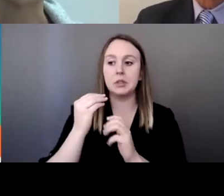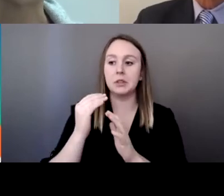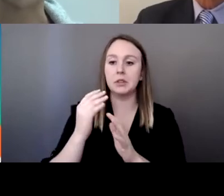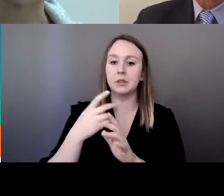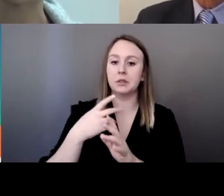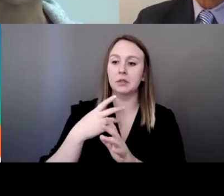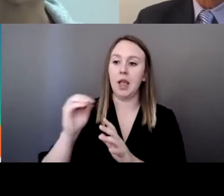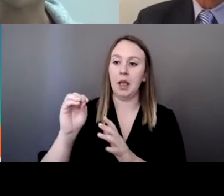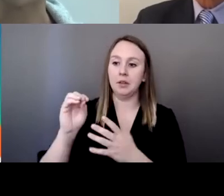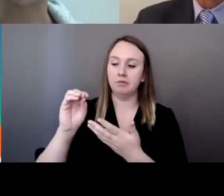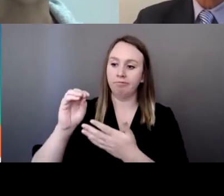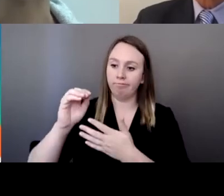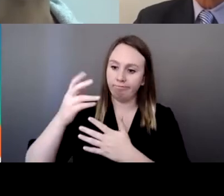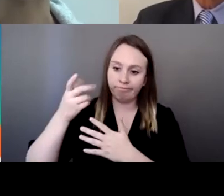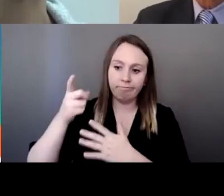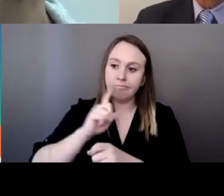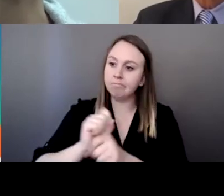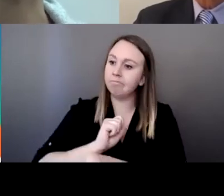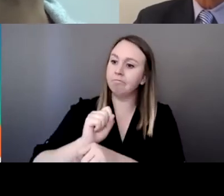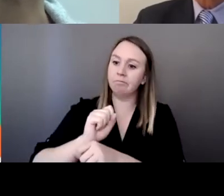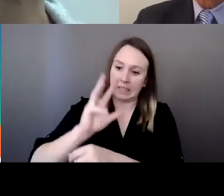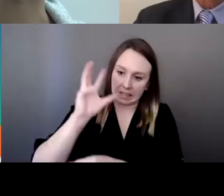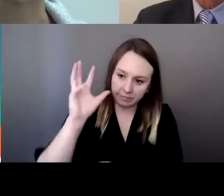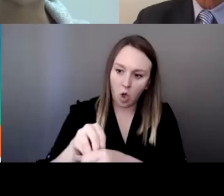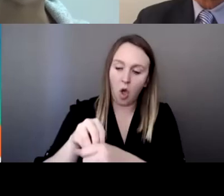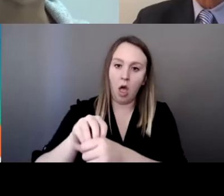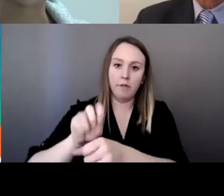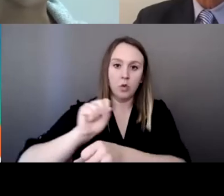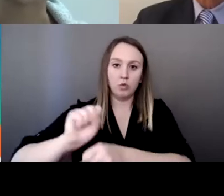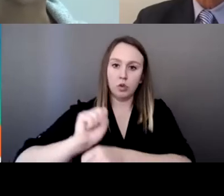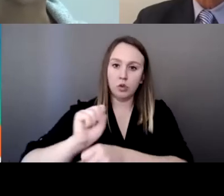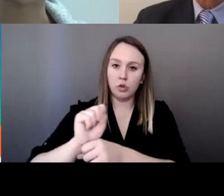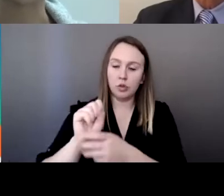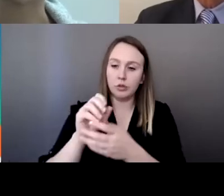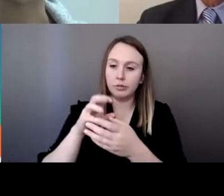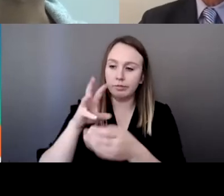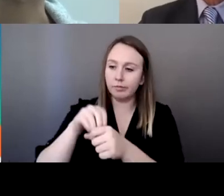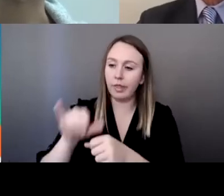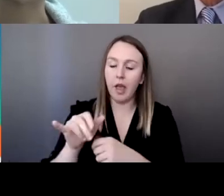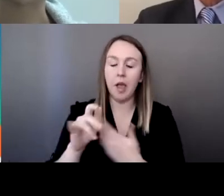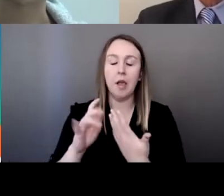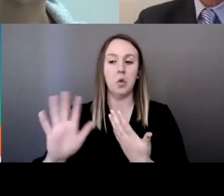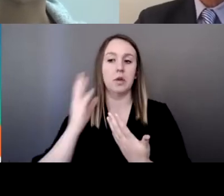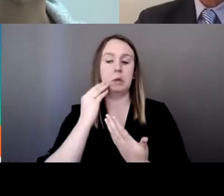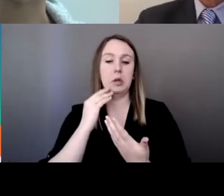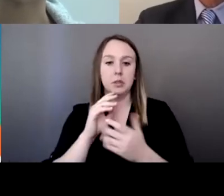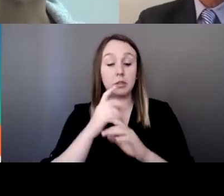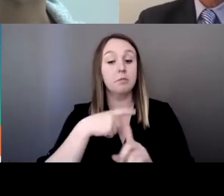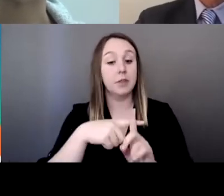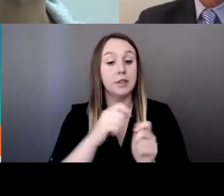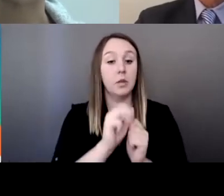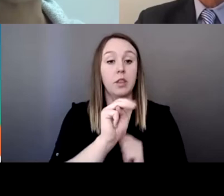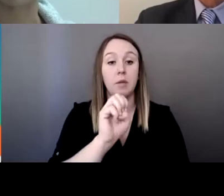on the ground, boots on the ground experience. And again, with Melanie and Ty, the